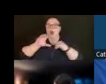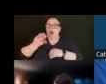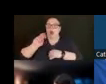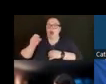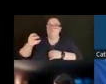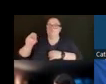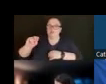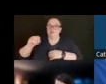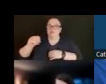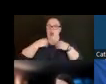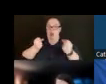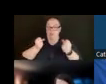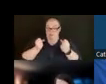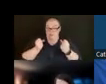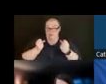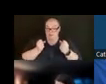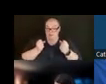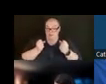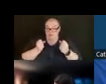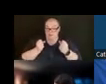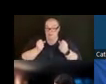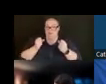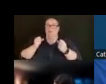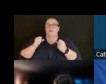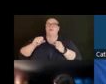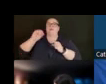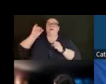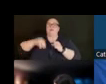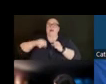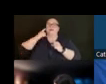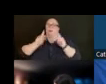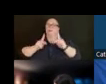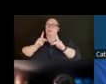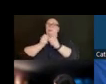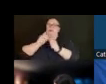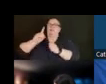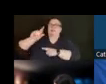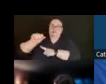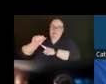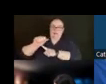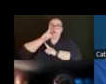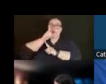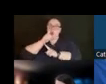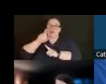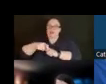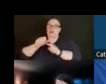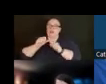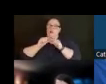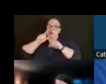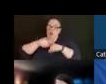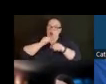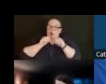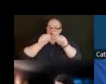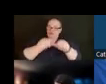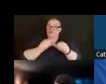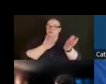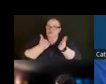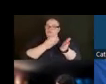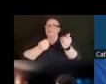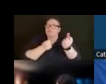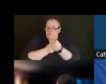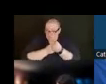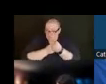is designed to be for people with disabilities who need long-term services and supports to be able to access